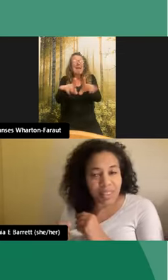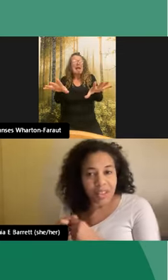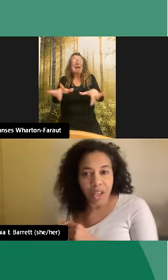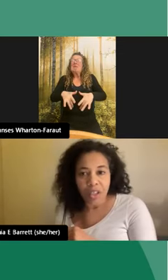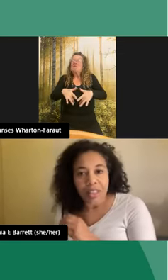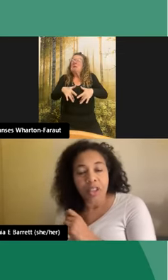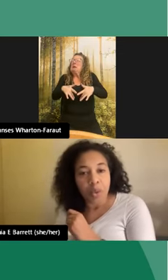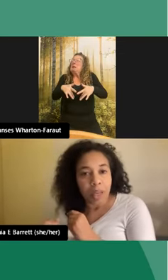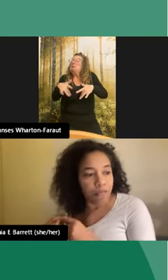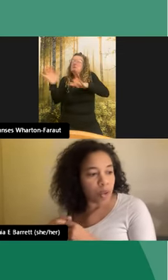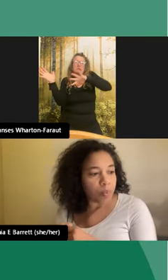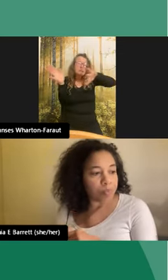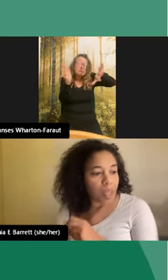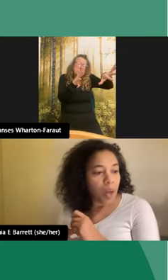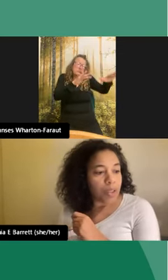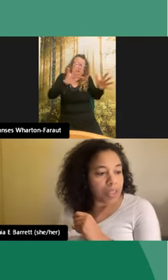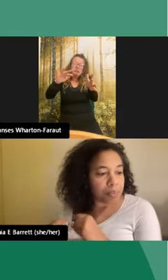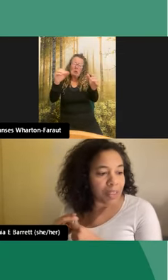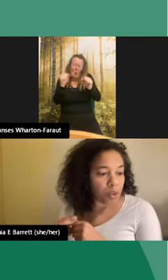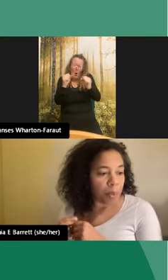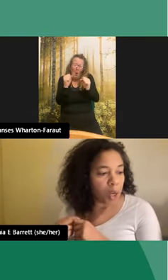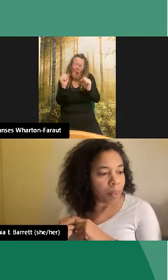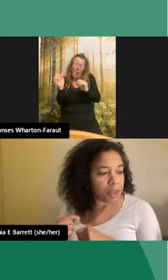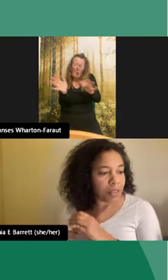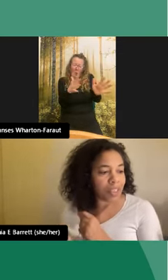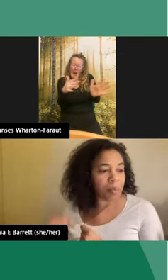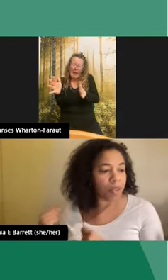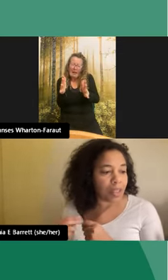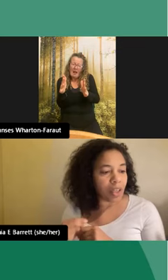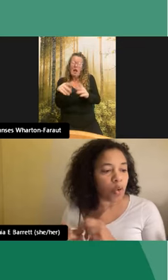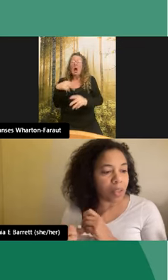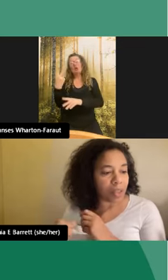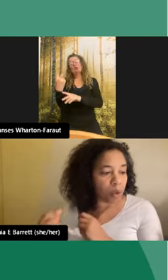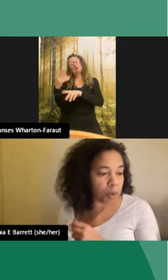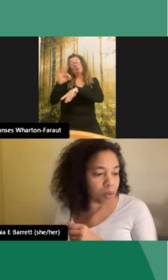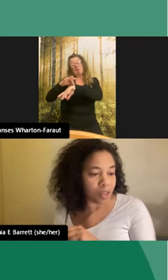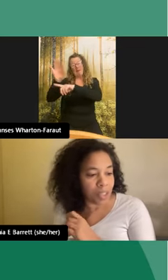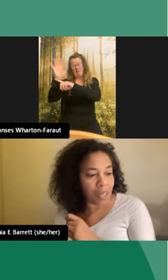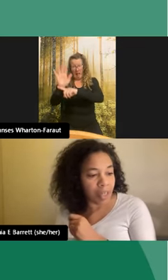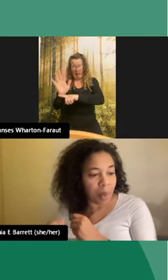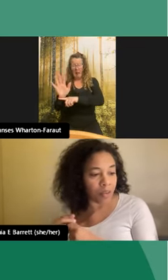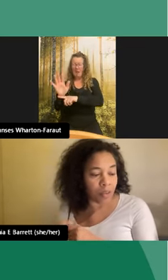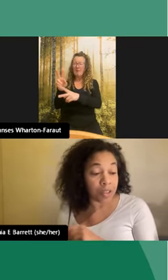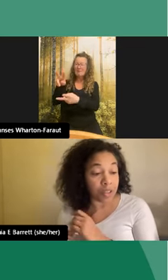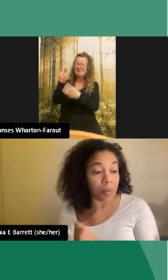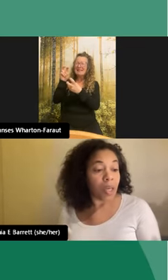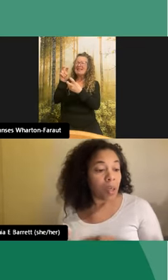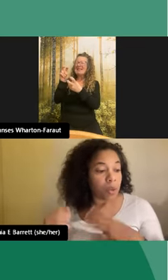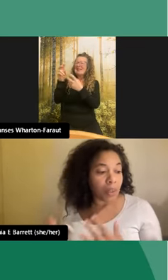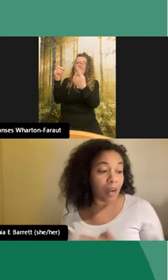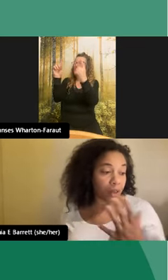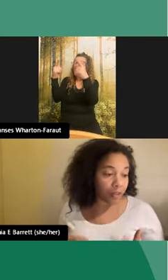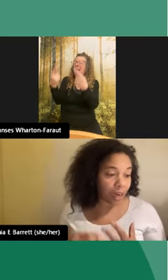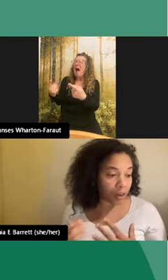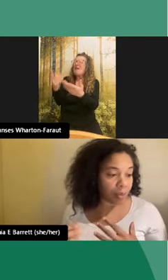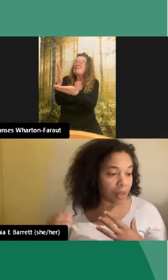In the center is a 2-minute film, which is based on a poem that expresses some of the things that are almost impossible to articulate about the relationship